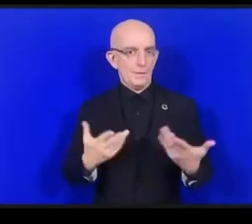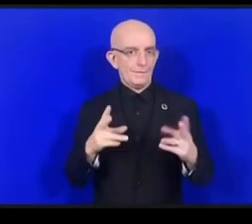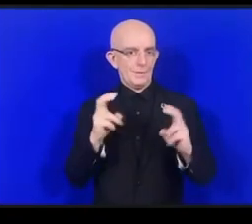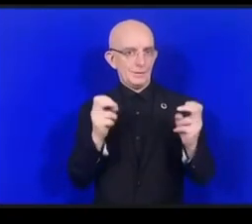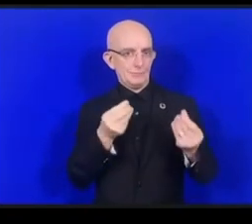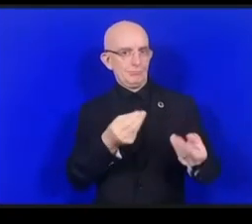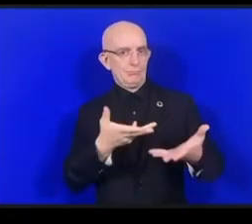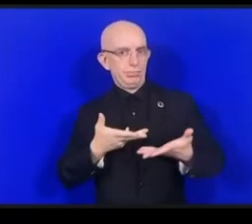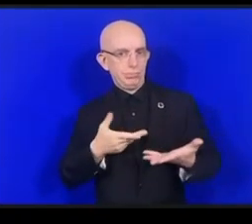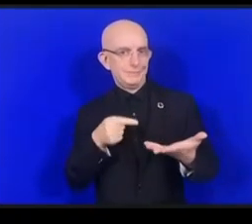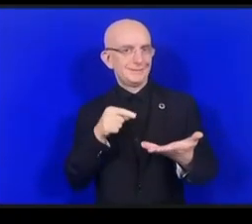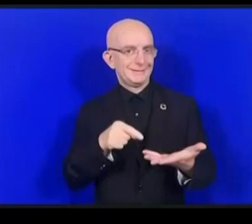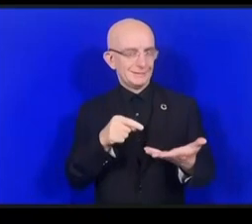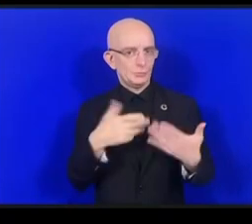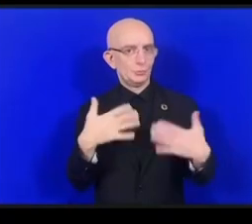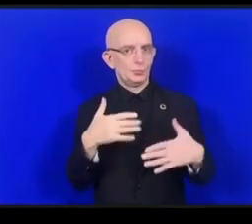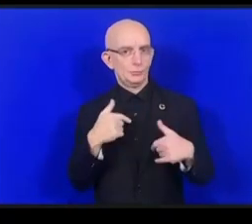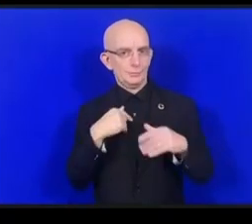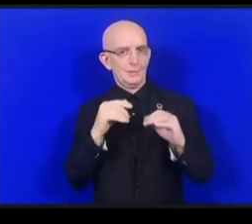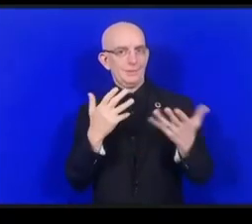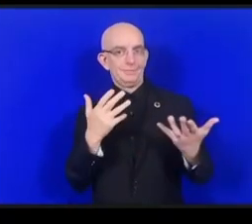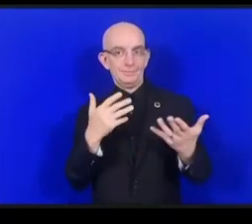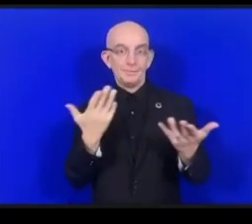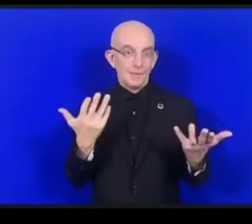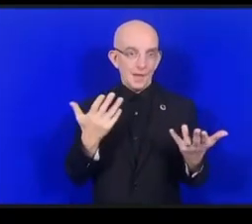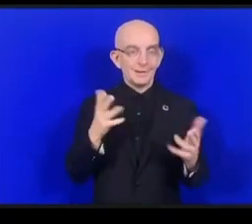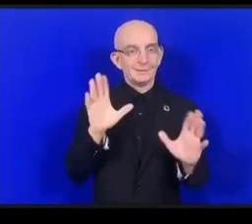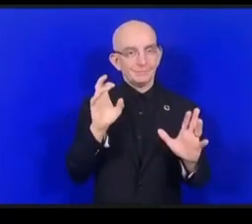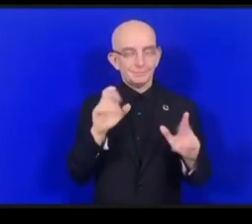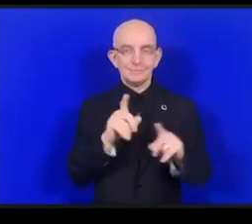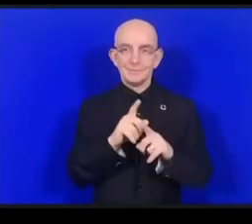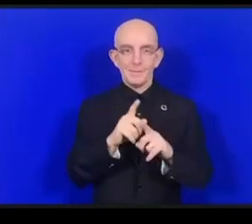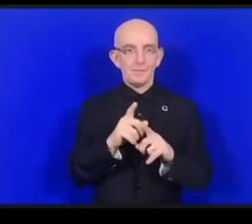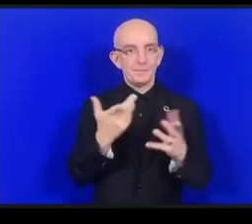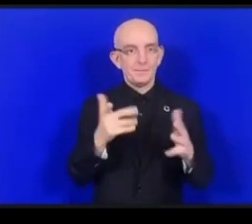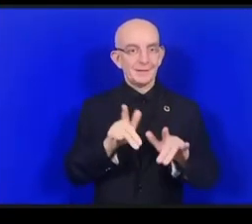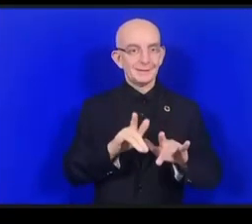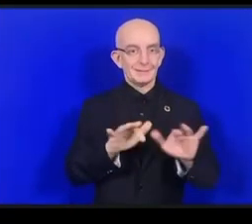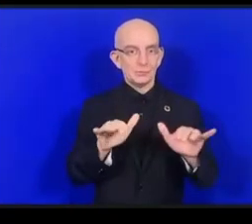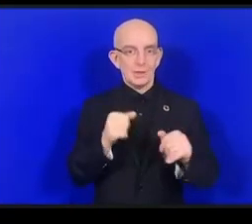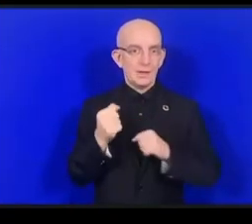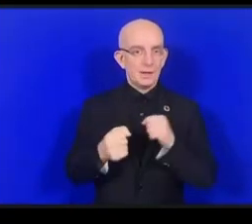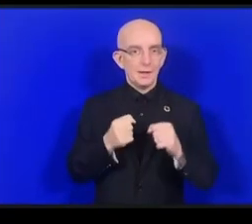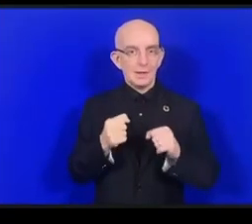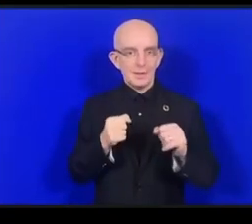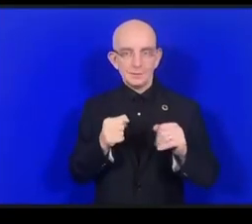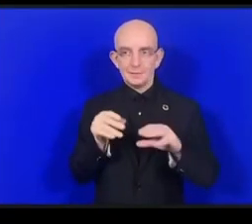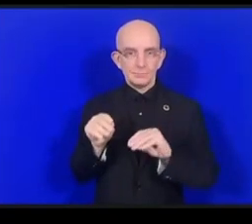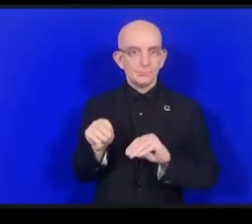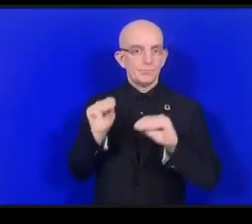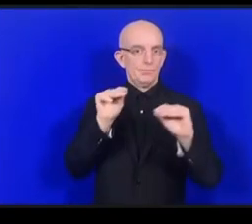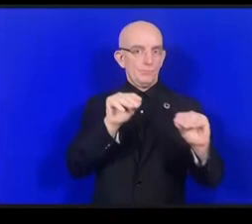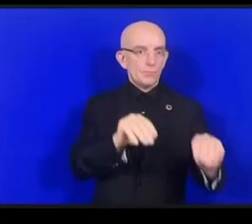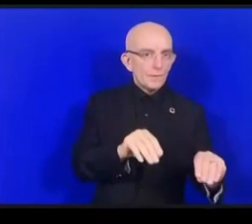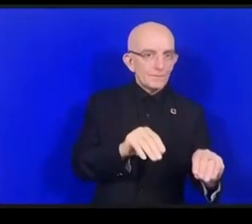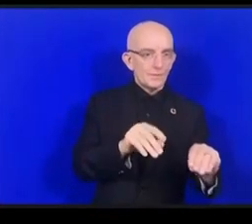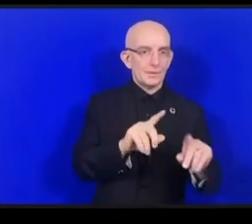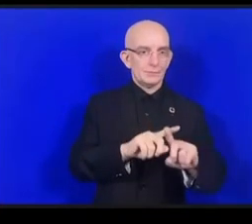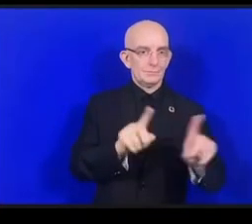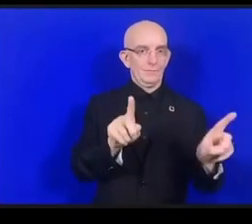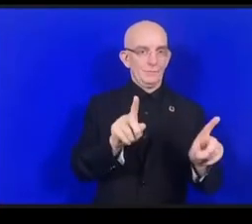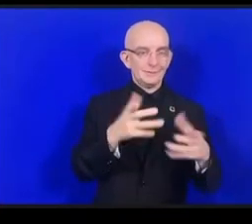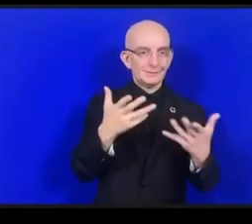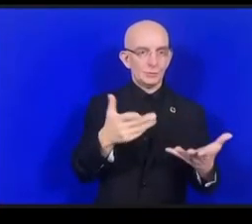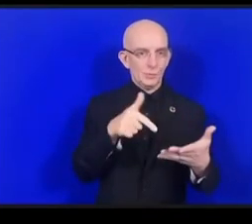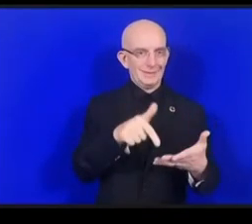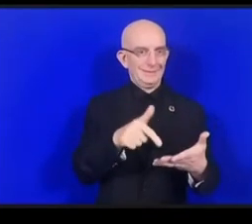Youth Coalition on Internet Values with us, and I would like to ask her, how do you see the role of young people